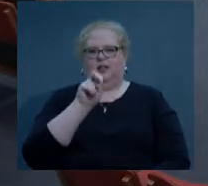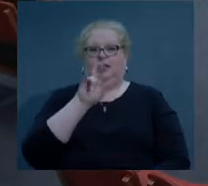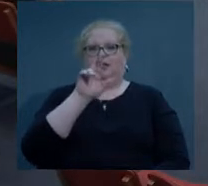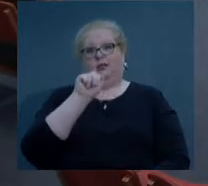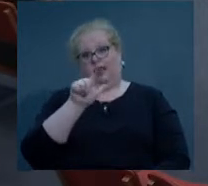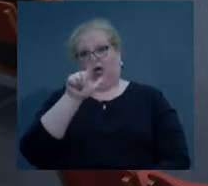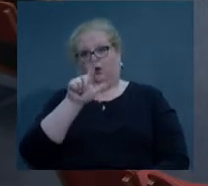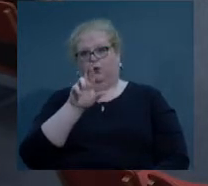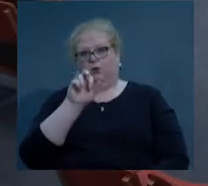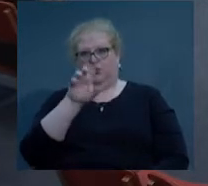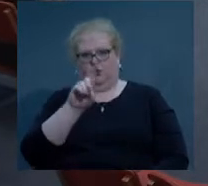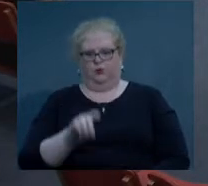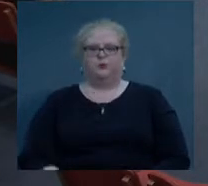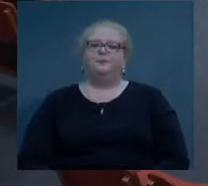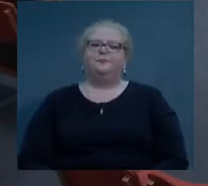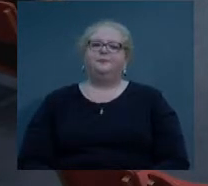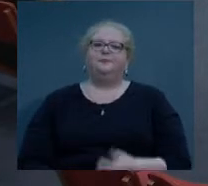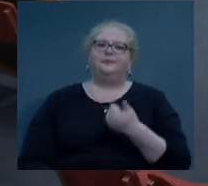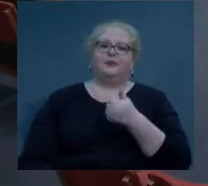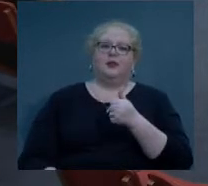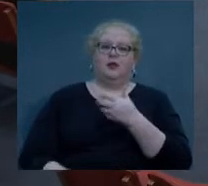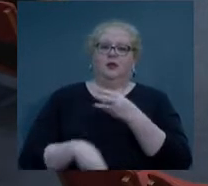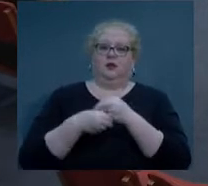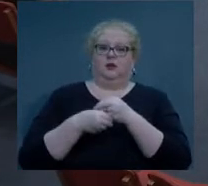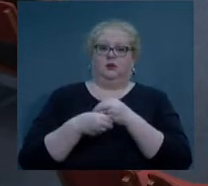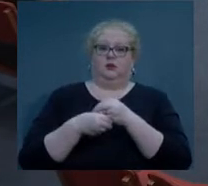Okay, commissioners, any questions?